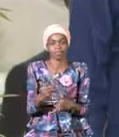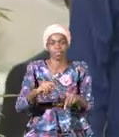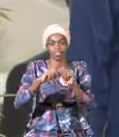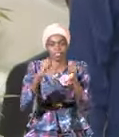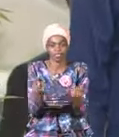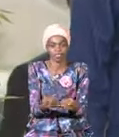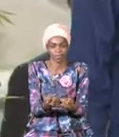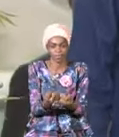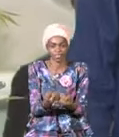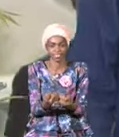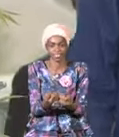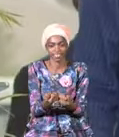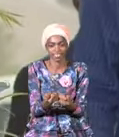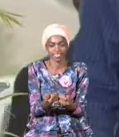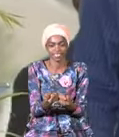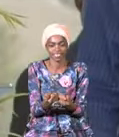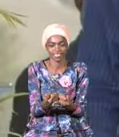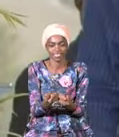Very motivated,